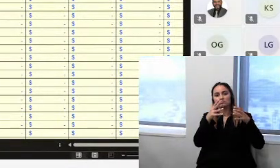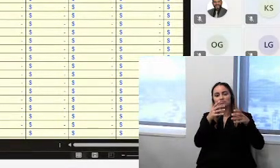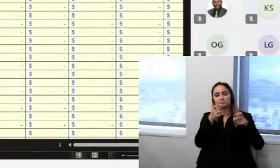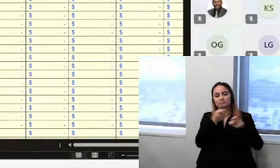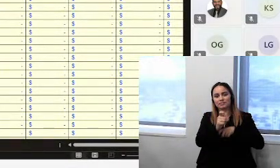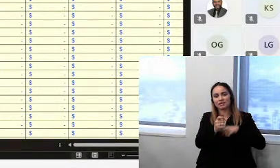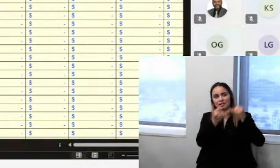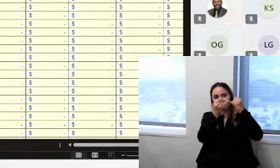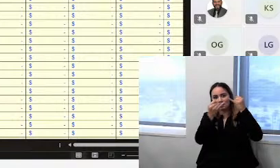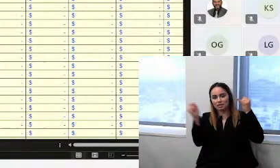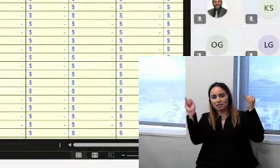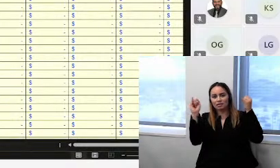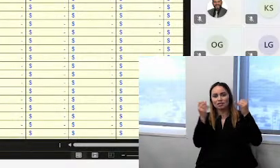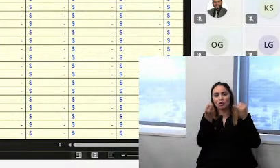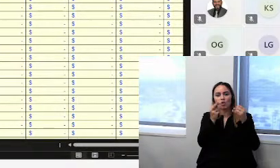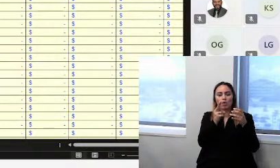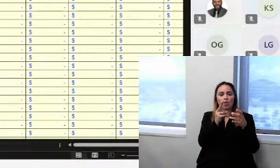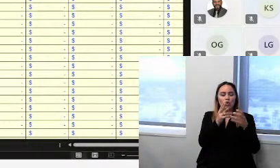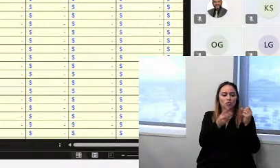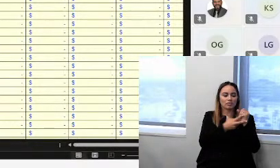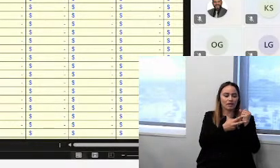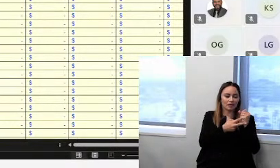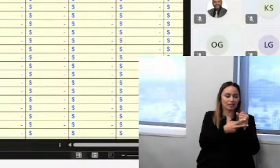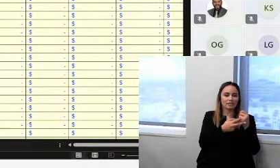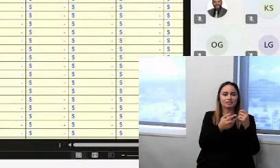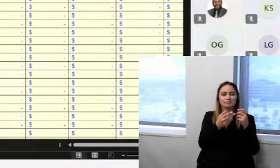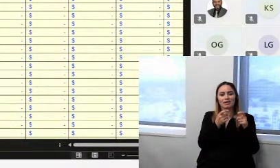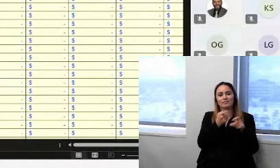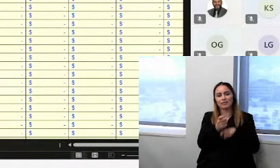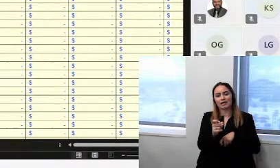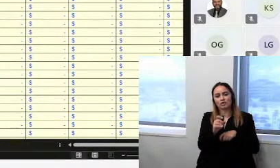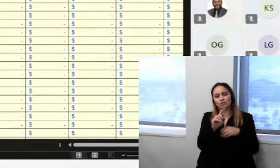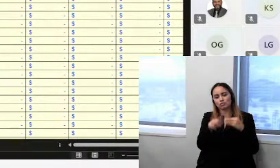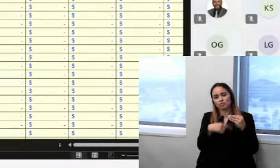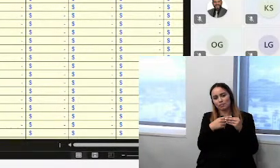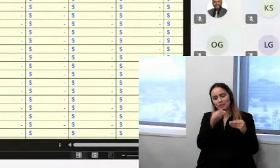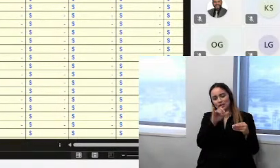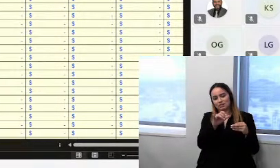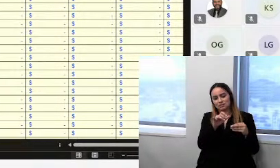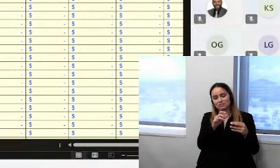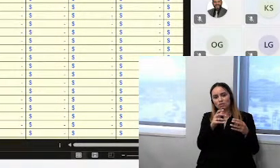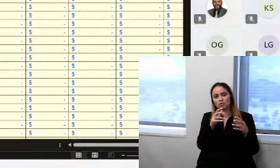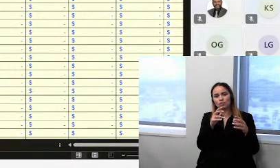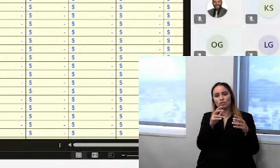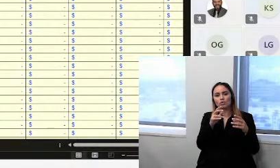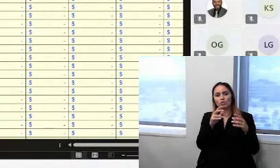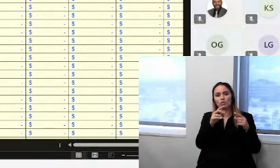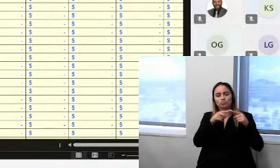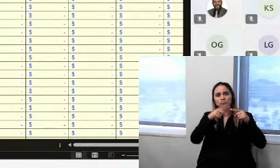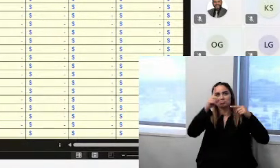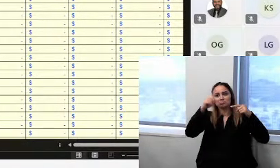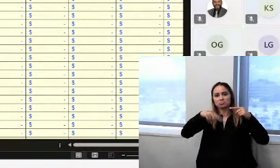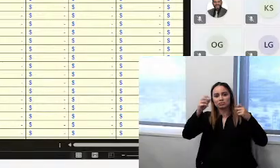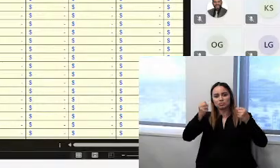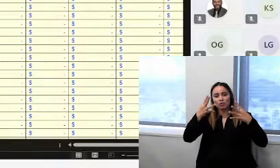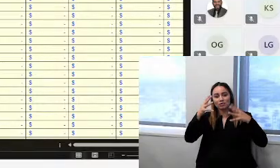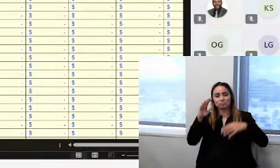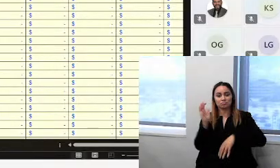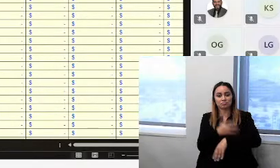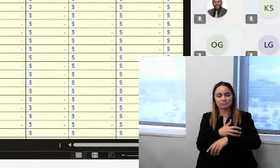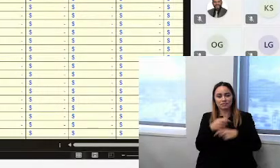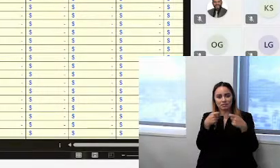assessed. Also affects voltage. Over voltage conditions are created, and the reverse goes through.